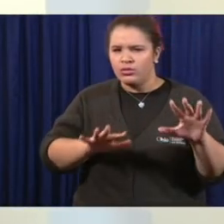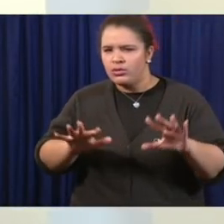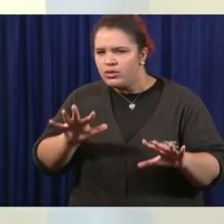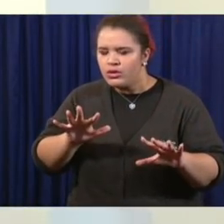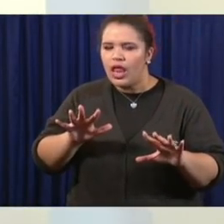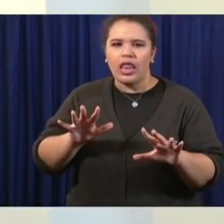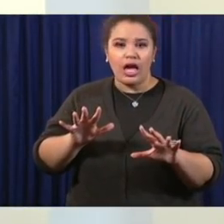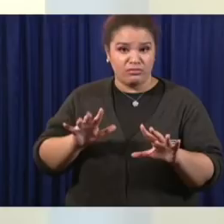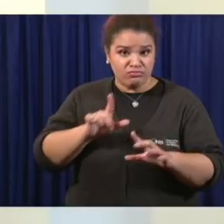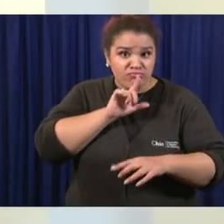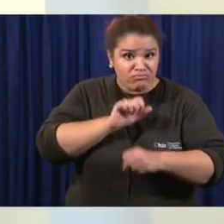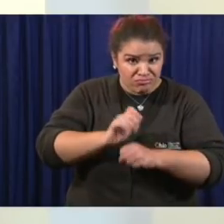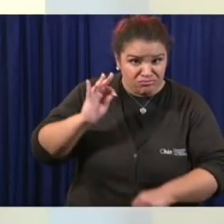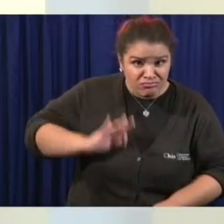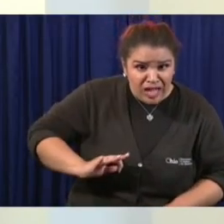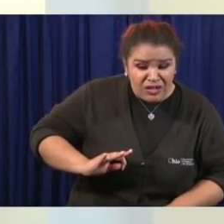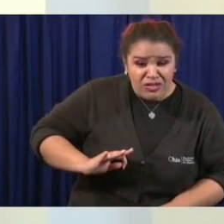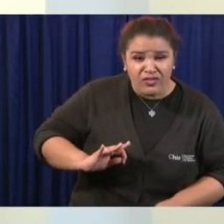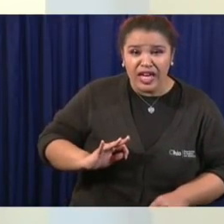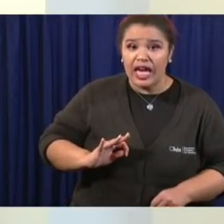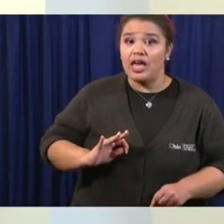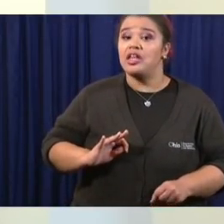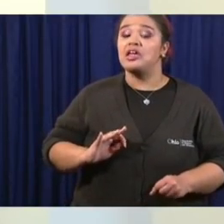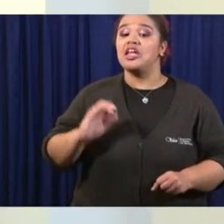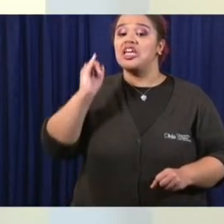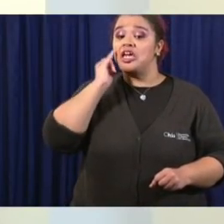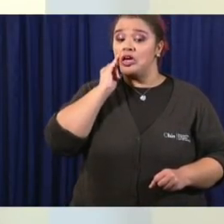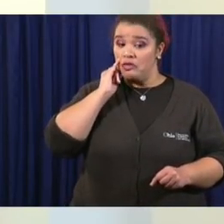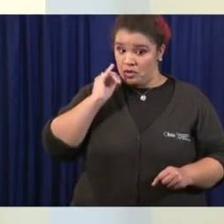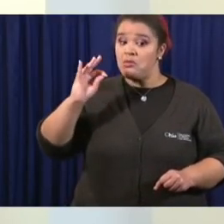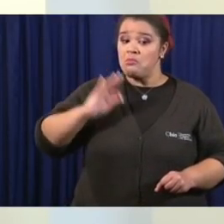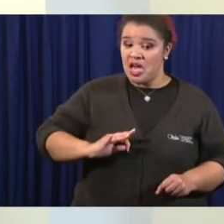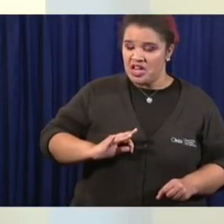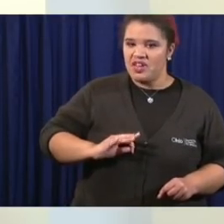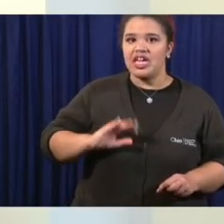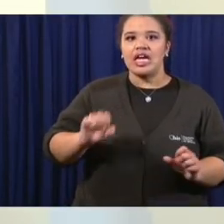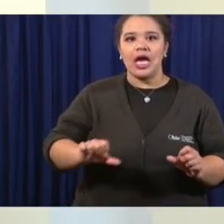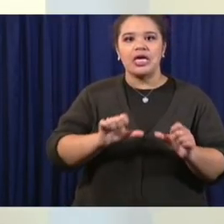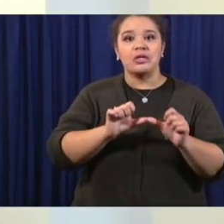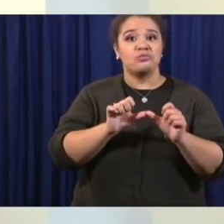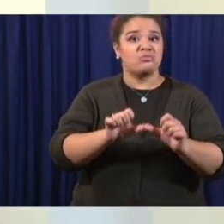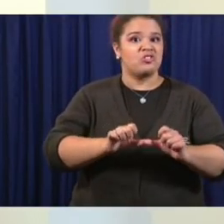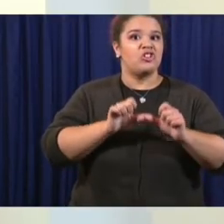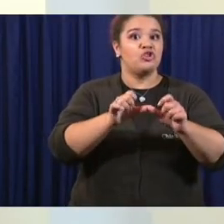too much, if we'll be able to continue moving forward.